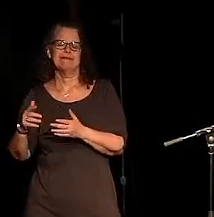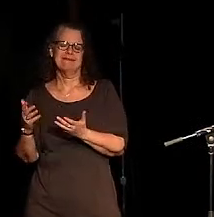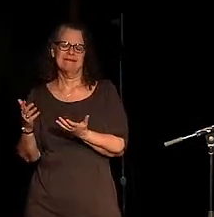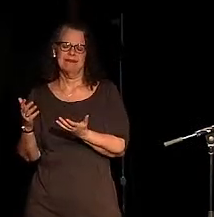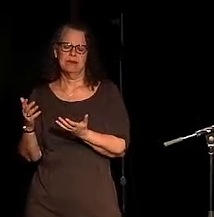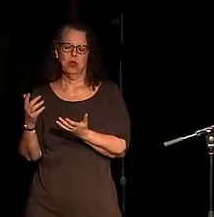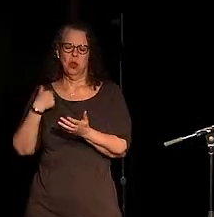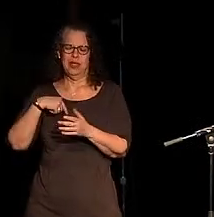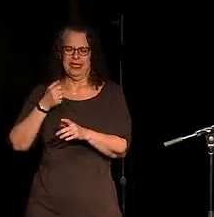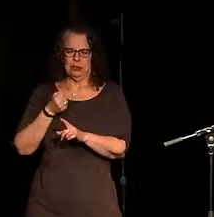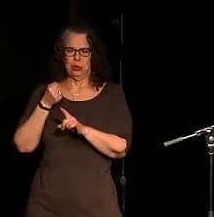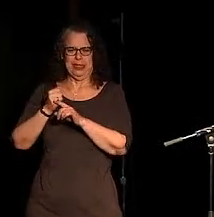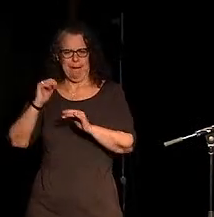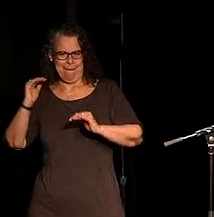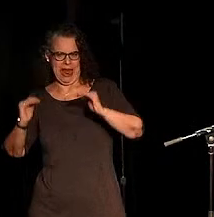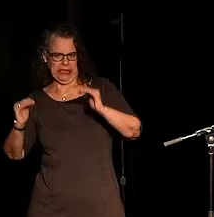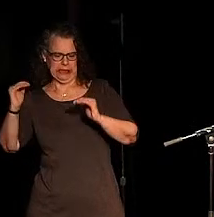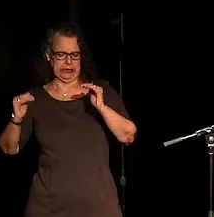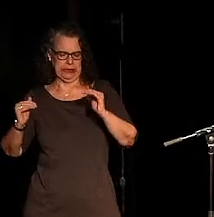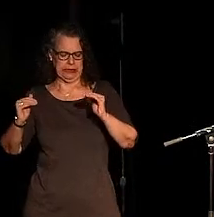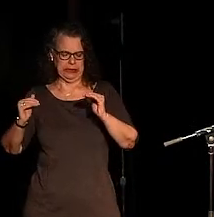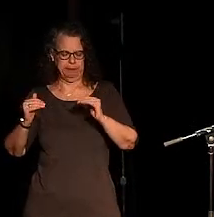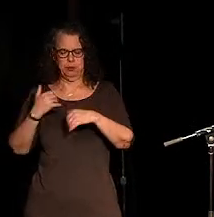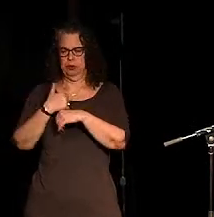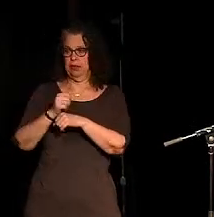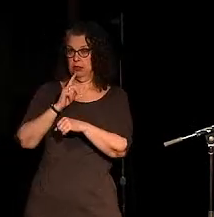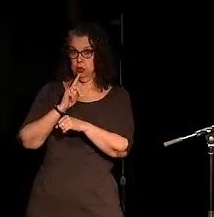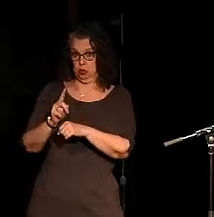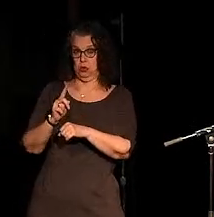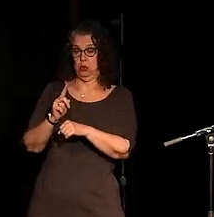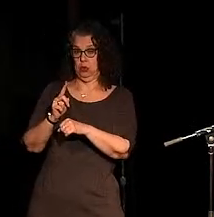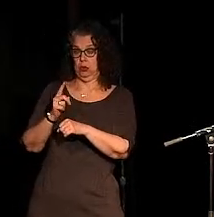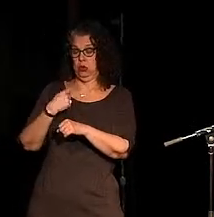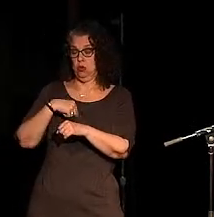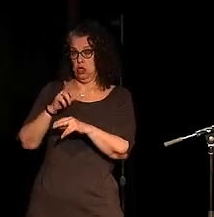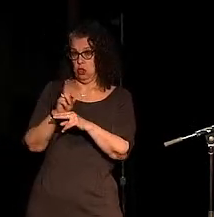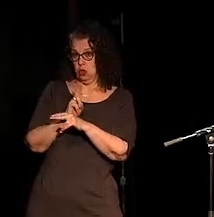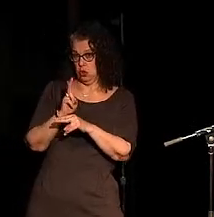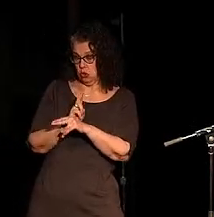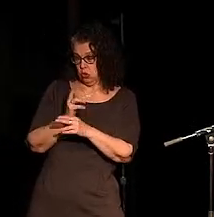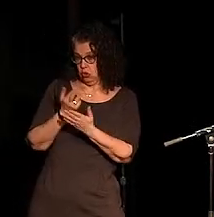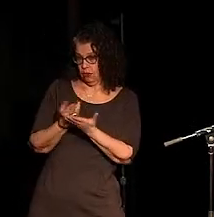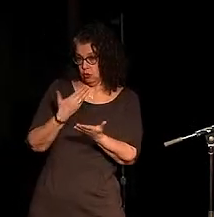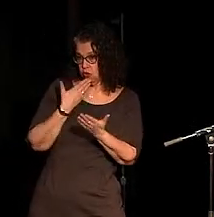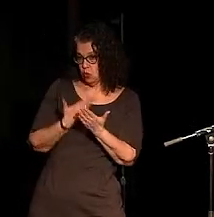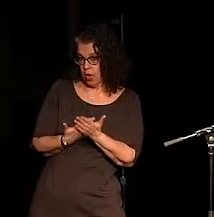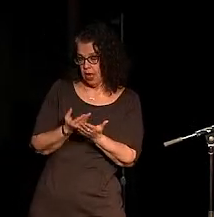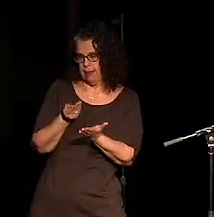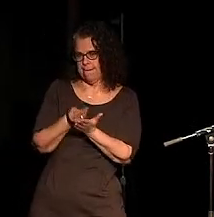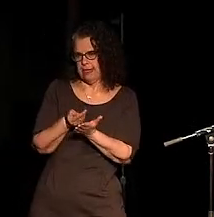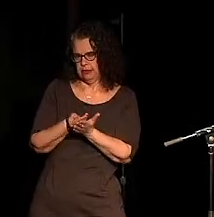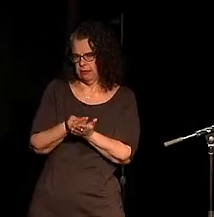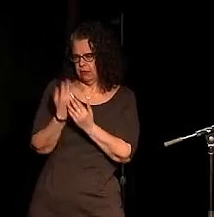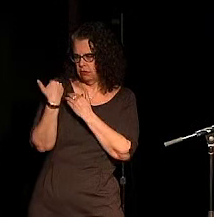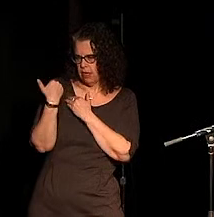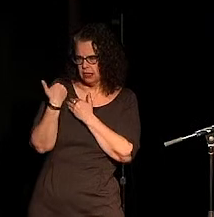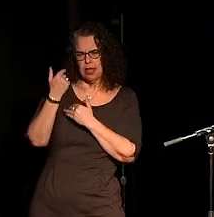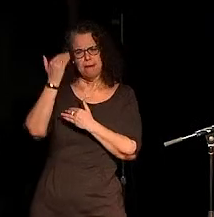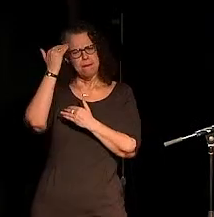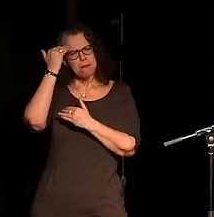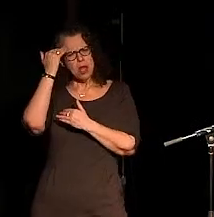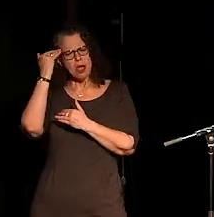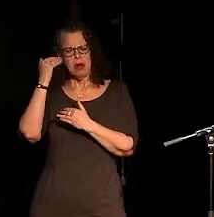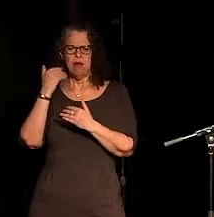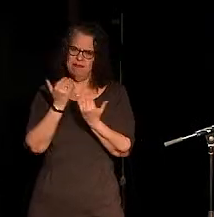balance that we need to strike between making sure that we are, you know, using our resources well and being fiscally responsible and mindful of